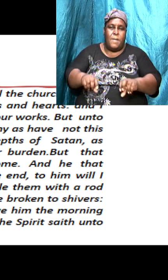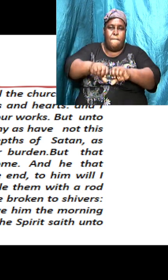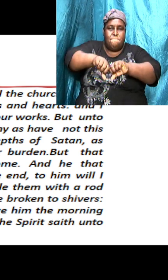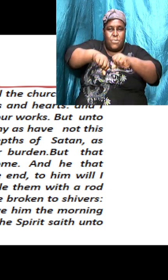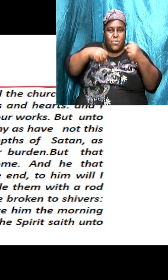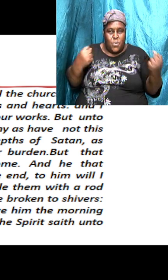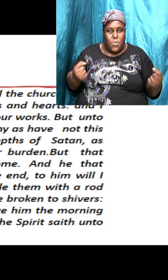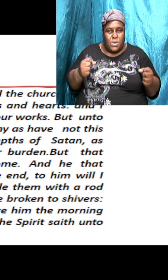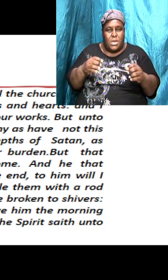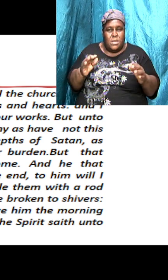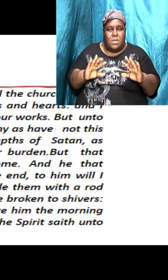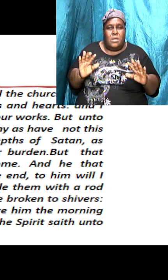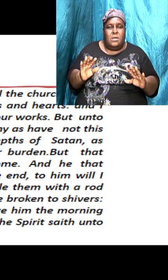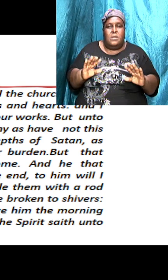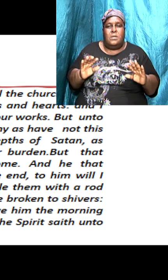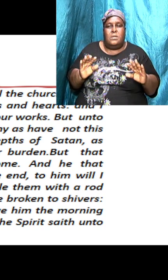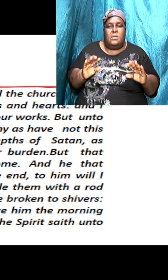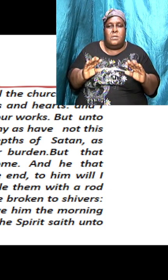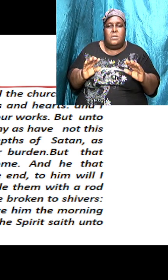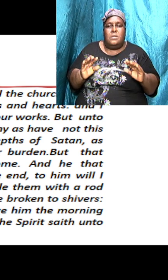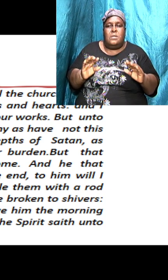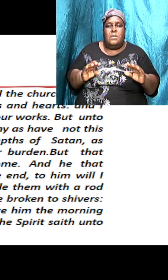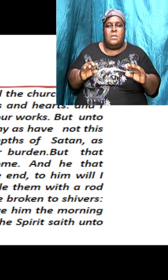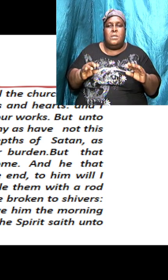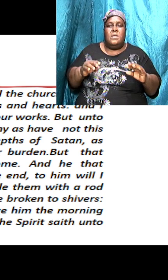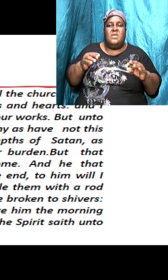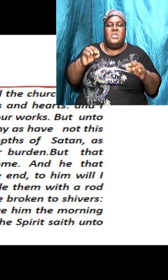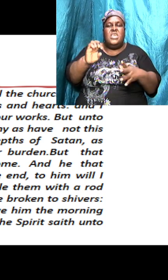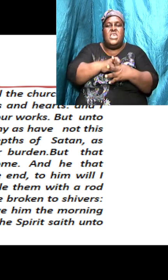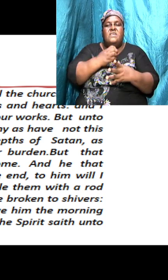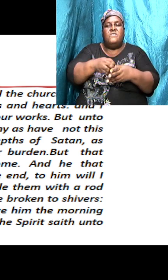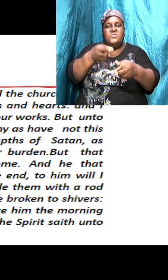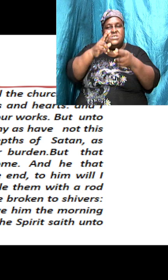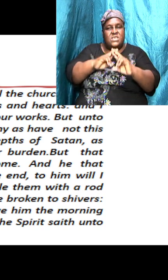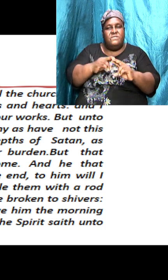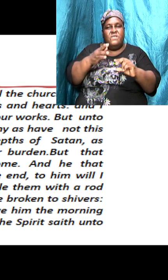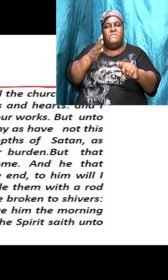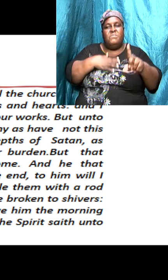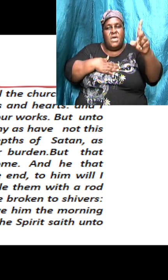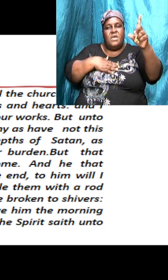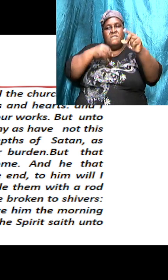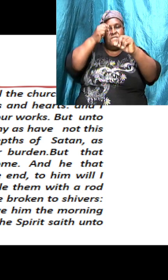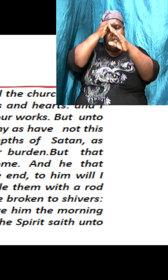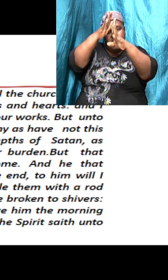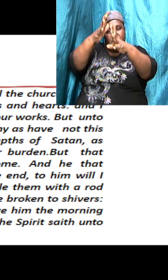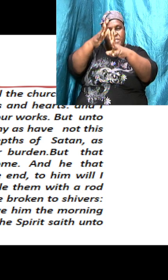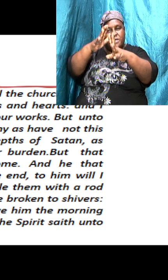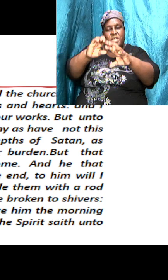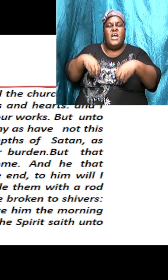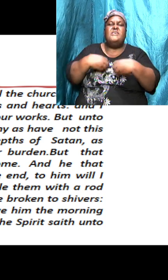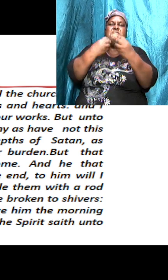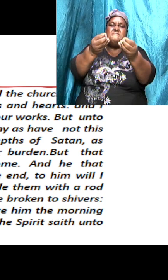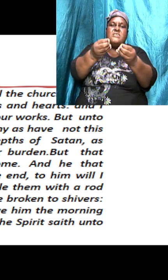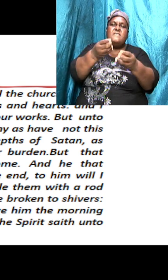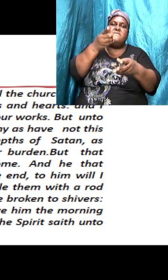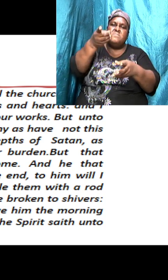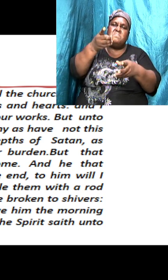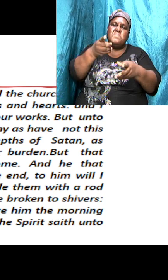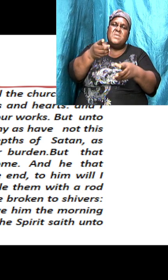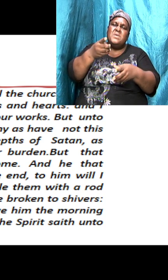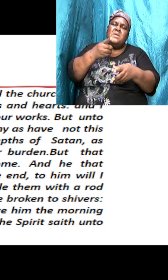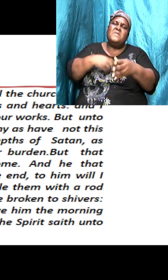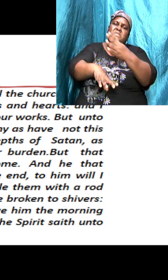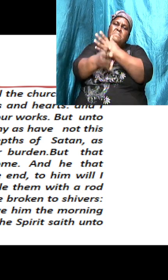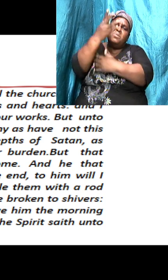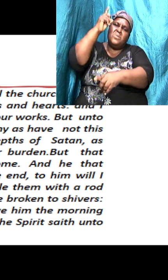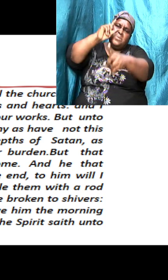shivers, even as I received of my Father. And I will give him the morning star.